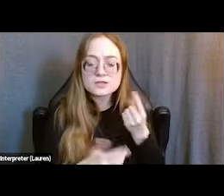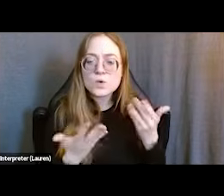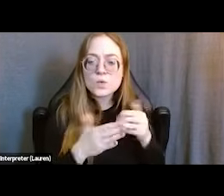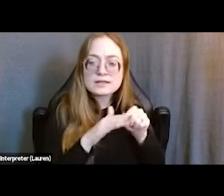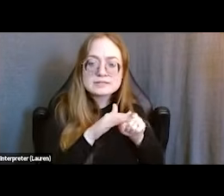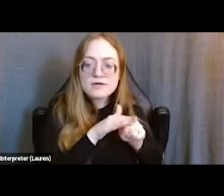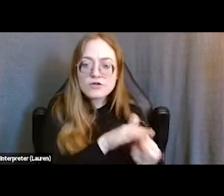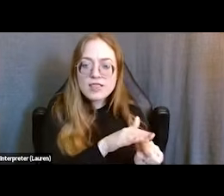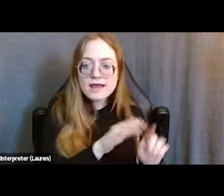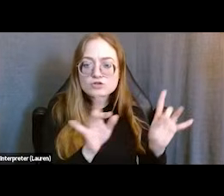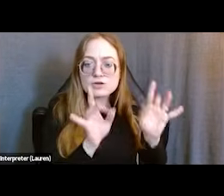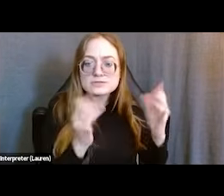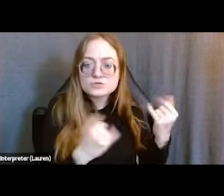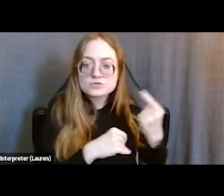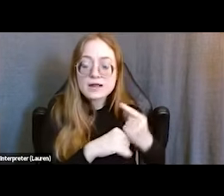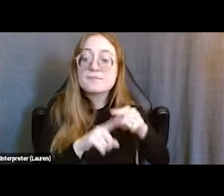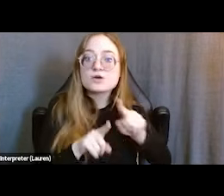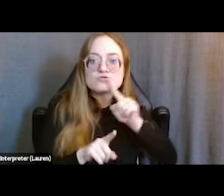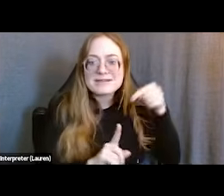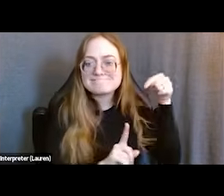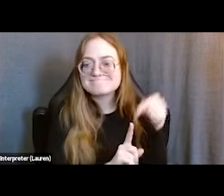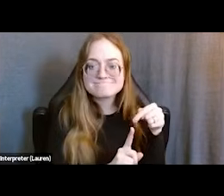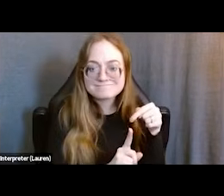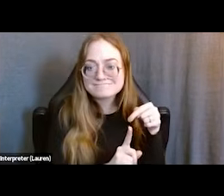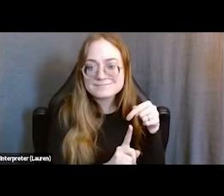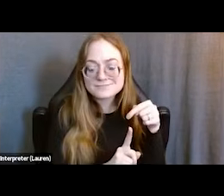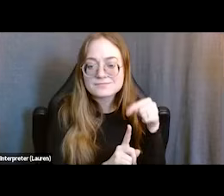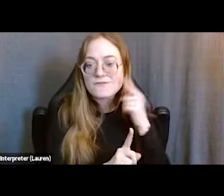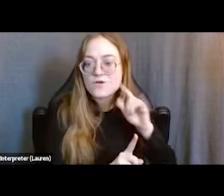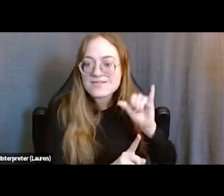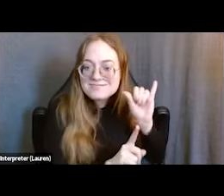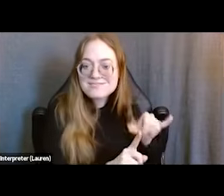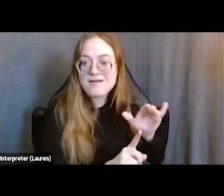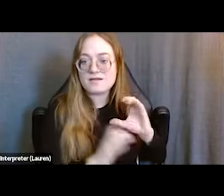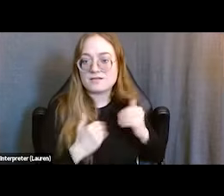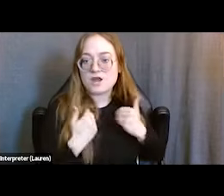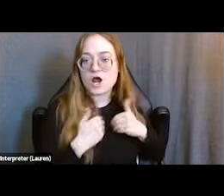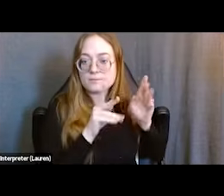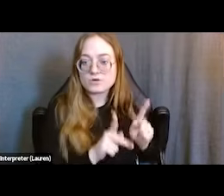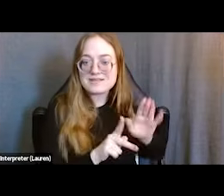crisis today, but what really is at the baseline for that young person's struggle.